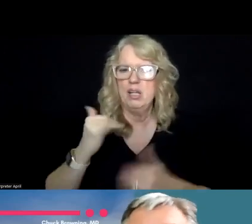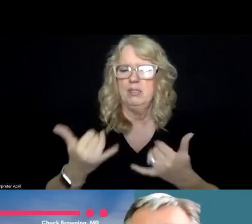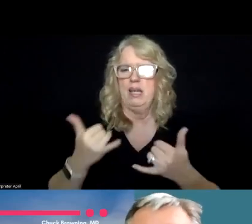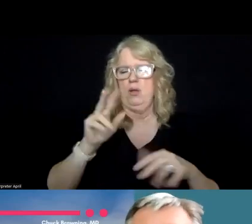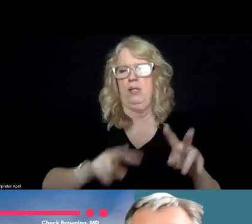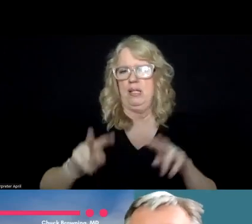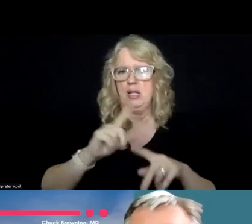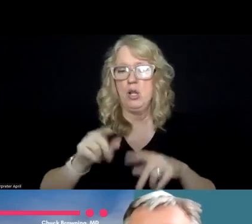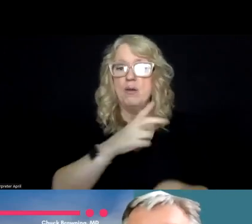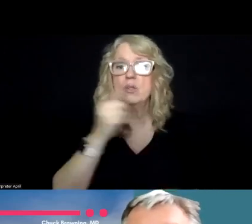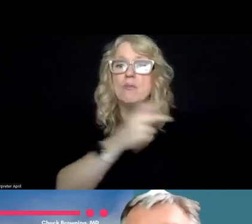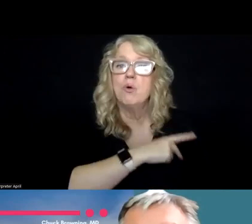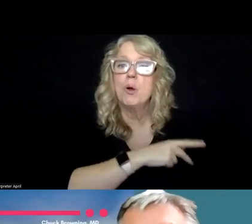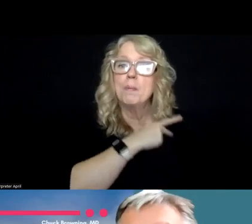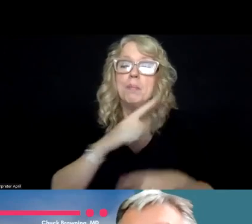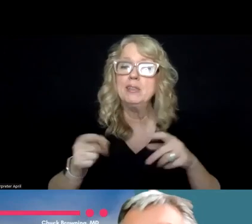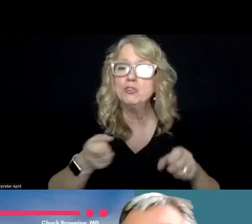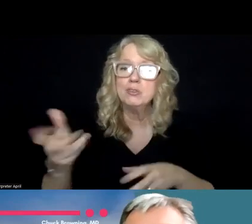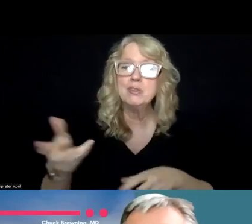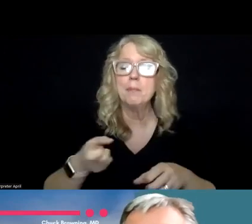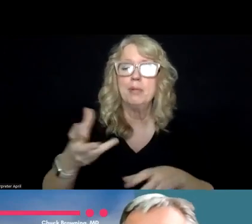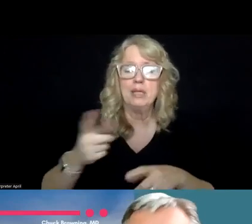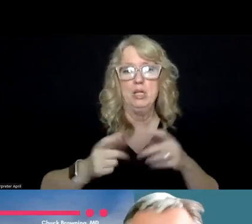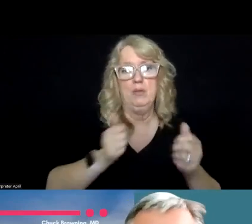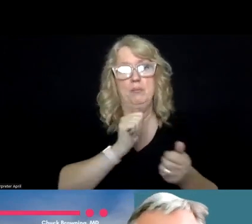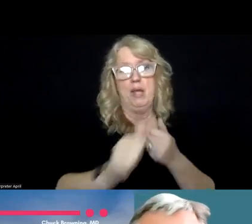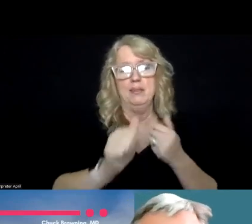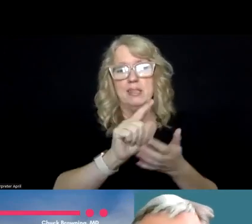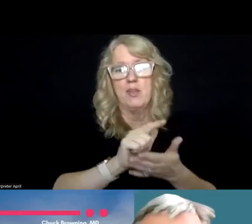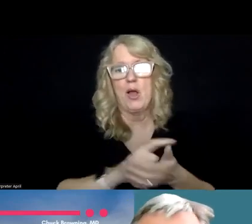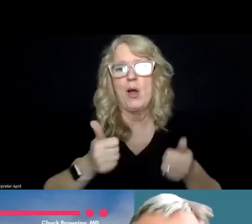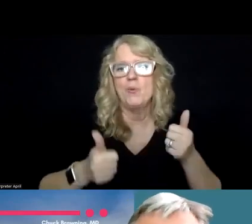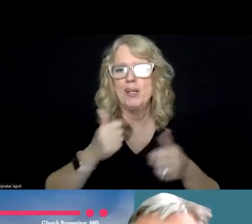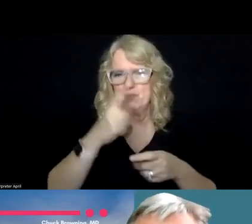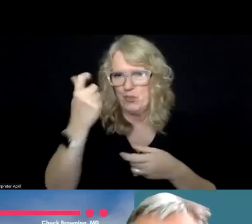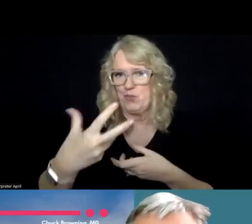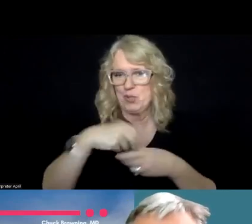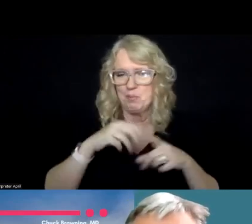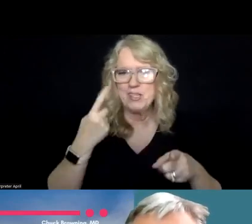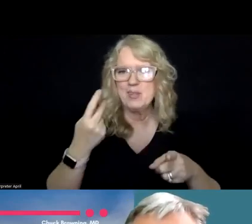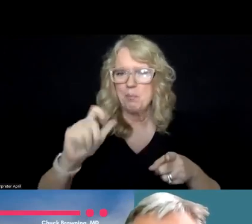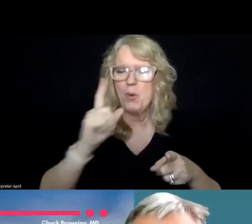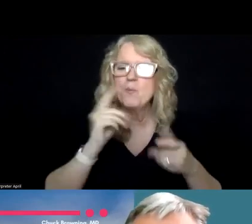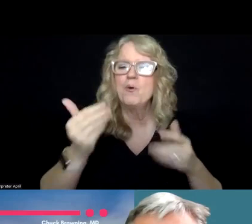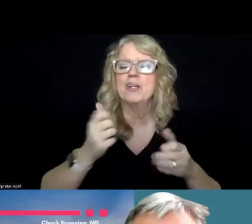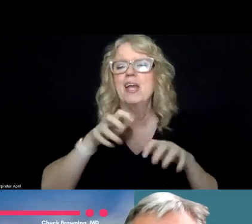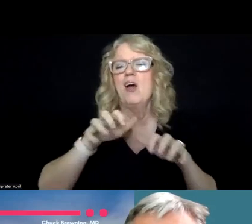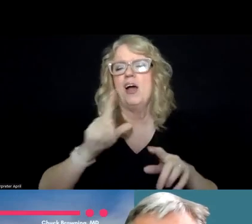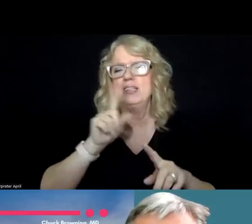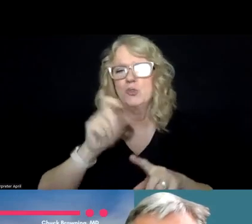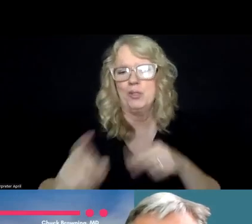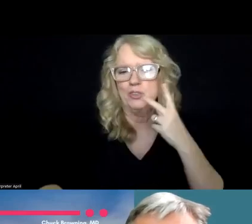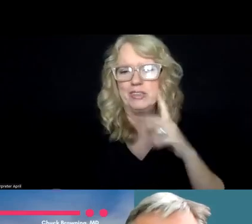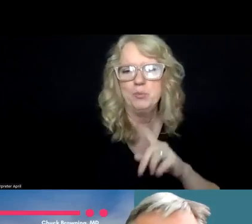at patient dumping, was particularly influential in passing what law? So if you could participate in the poll, and we'll get some audience questions and see